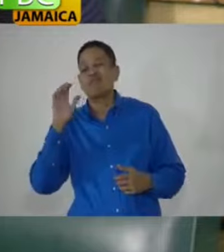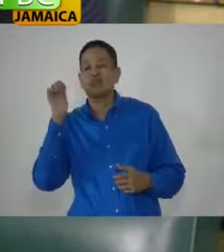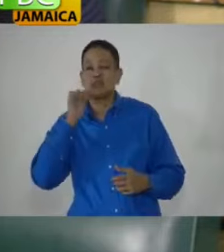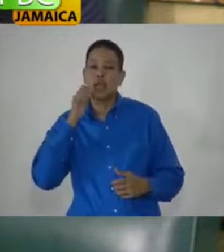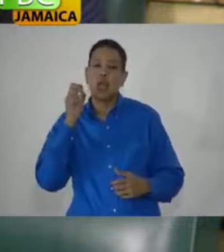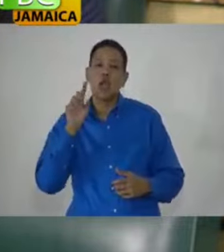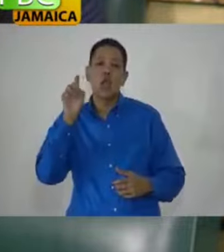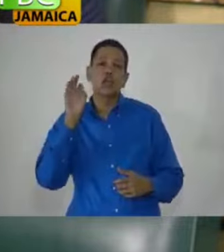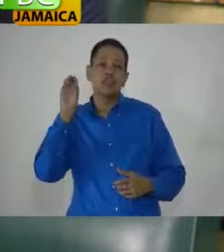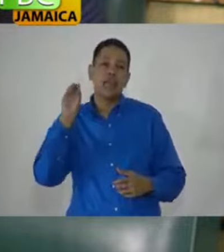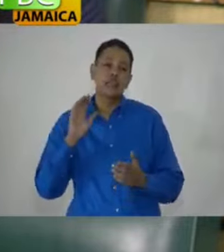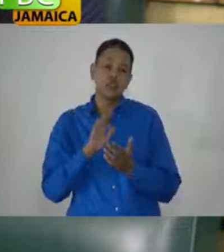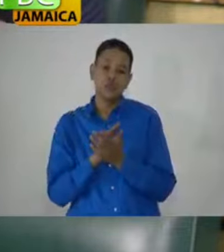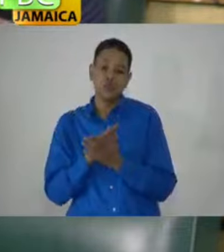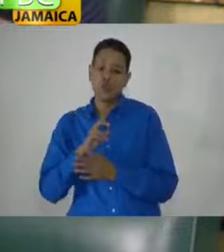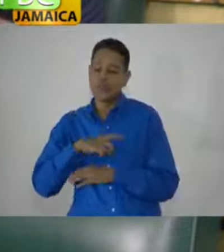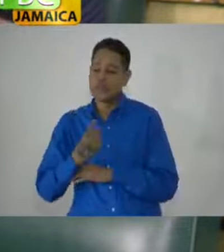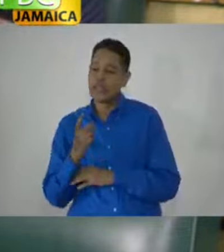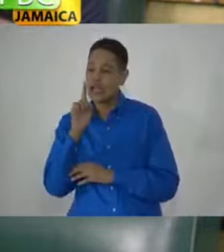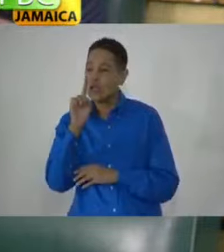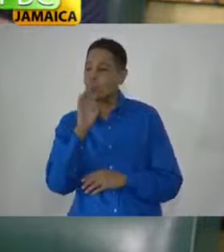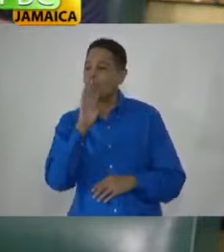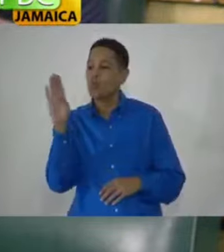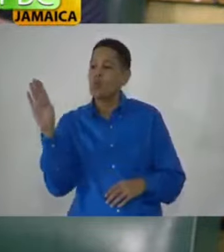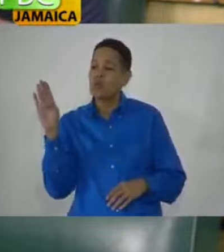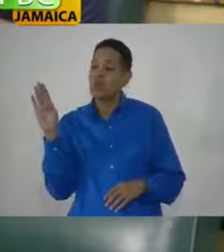190 school days. That's $1.9